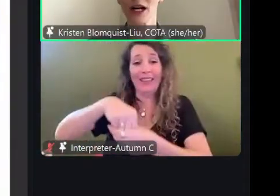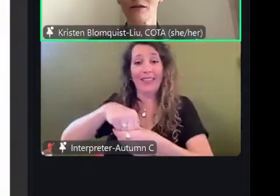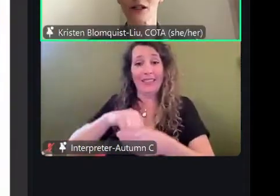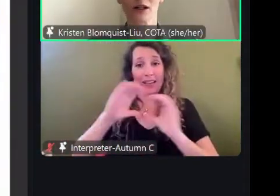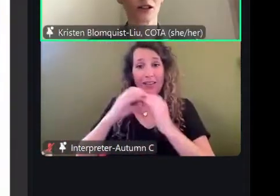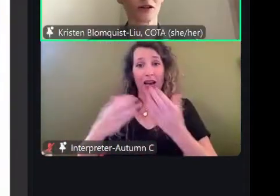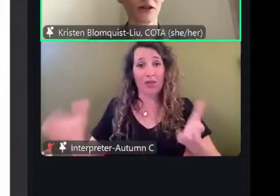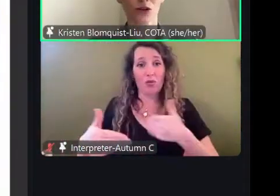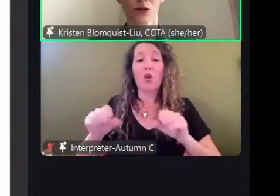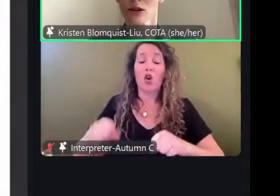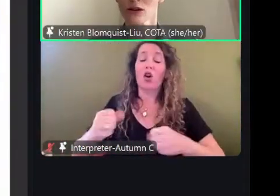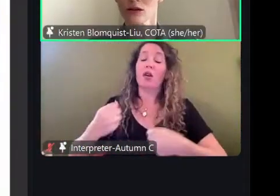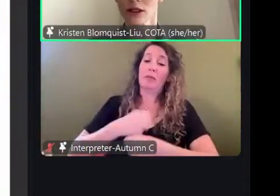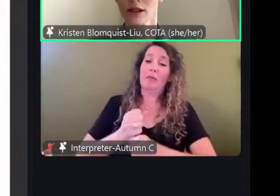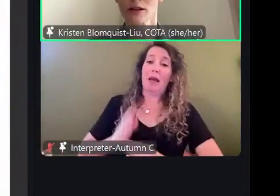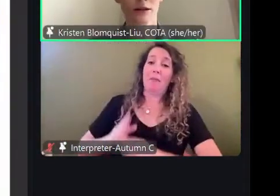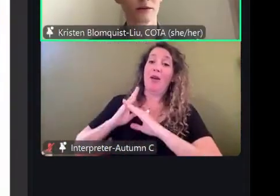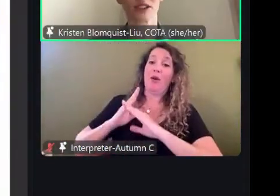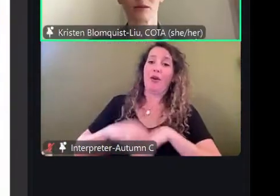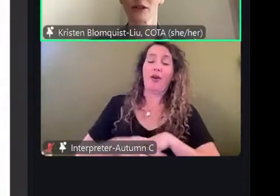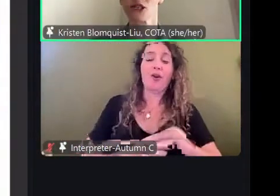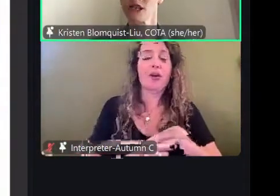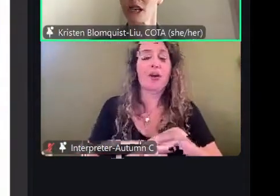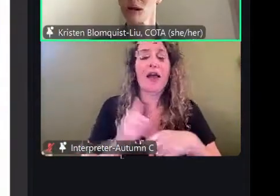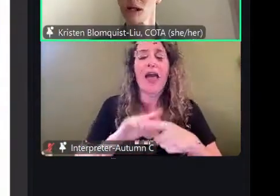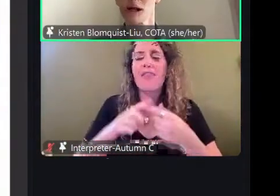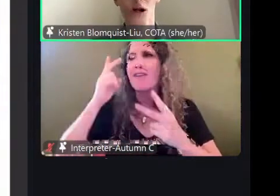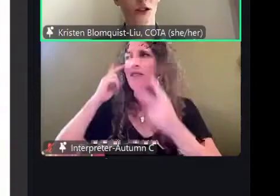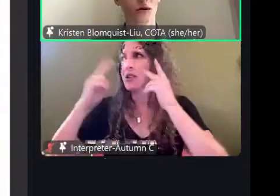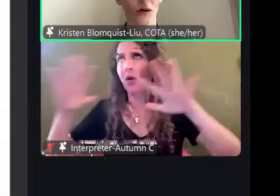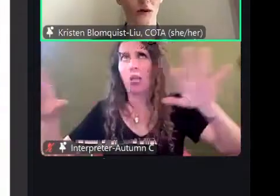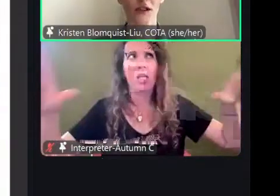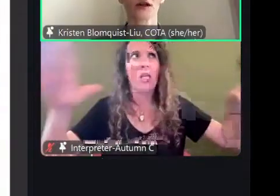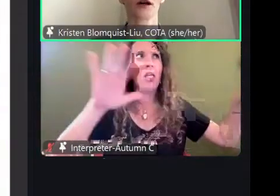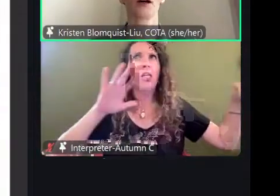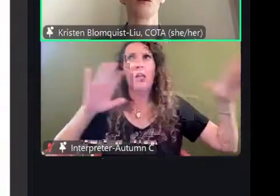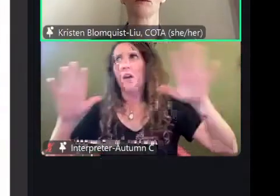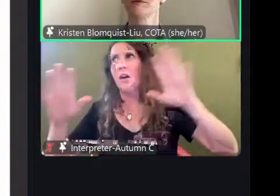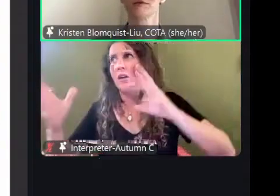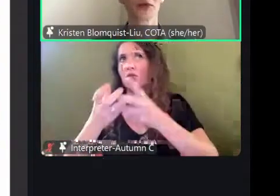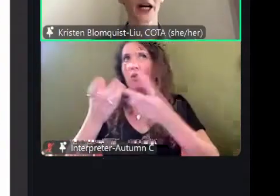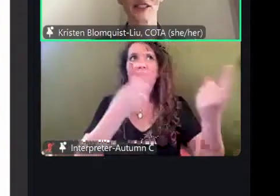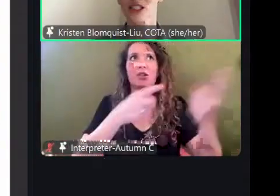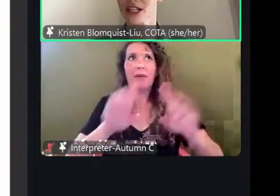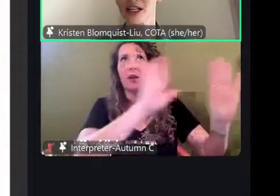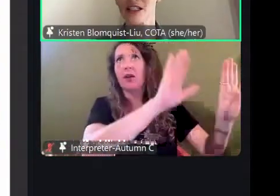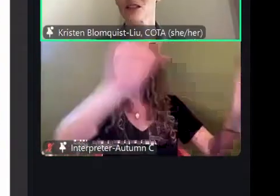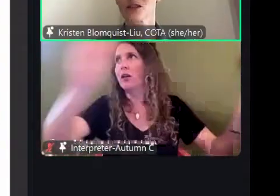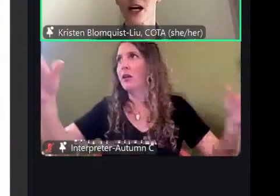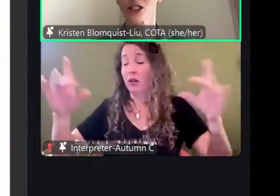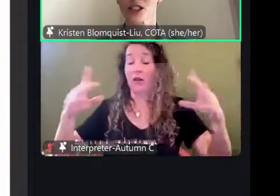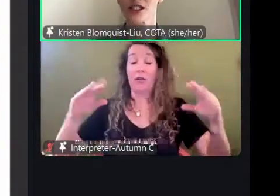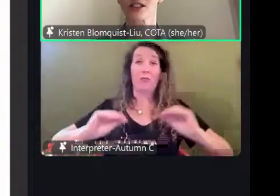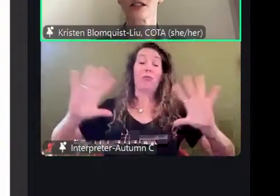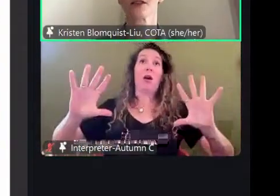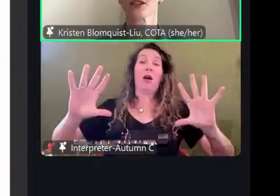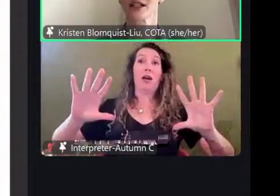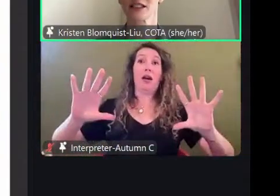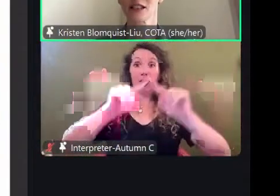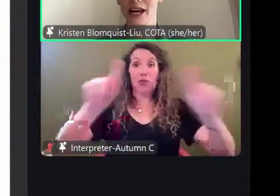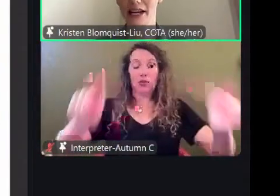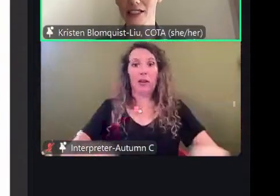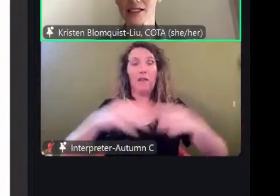And then we have the visual stimulation that can be overwhelming. Bright screens, flashing